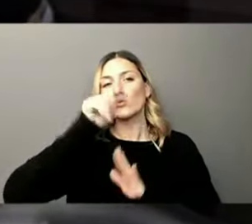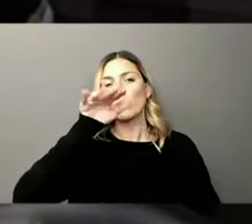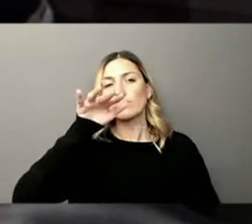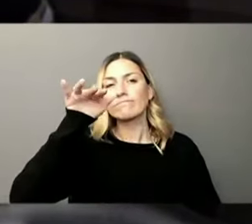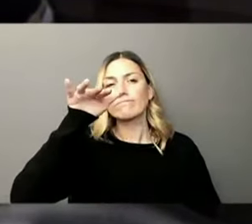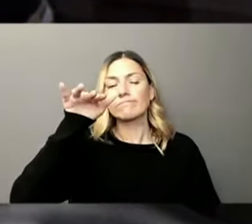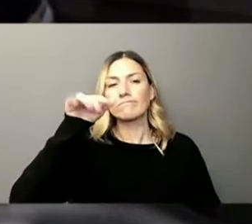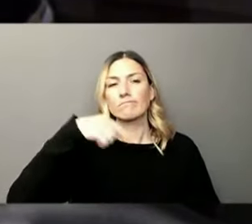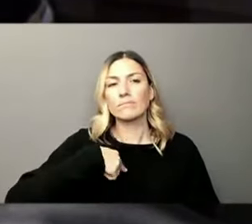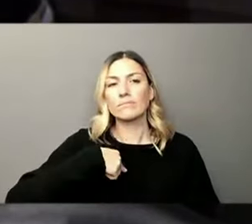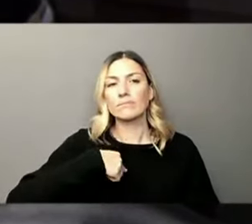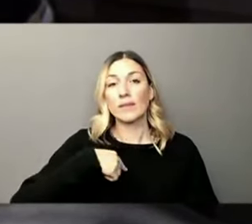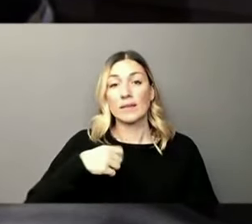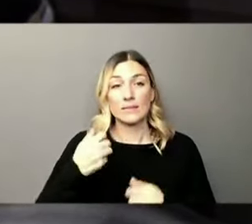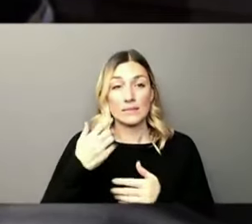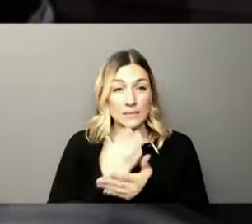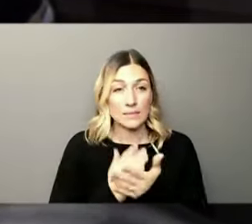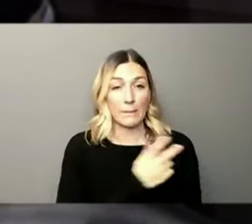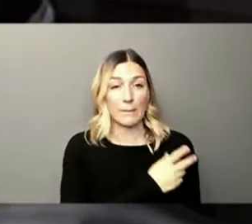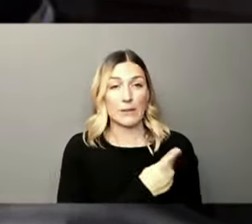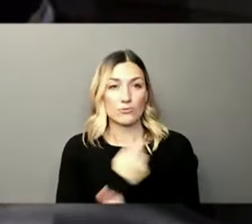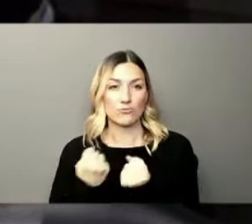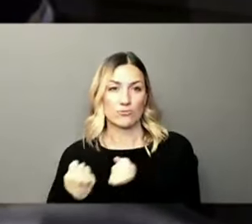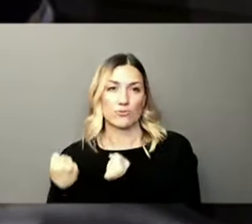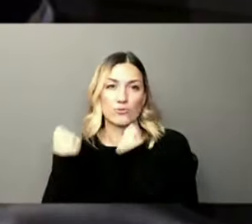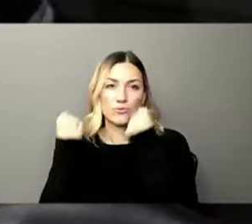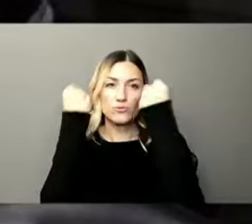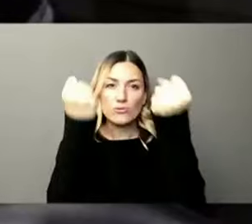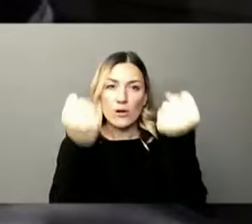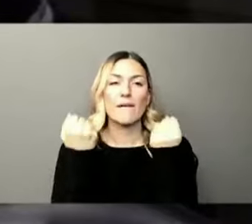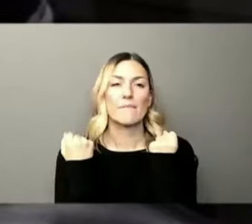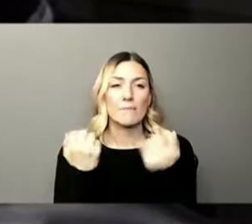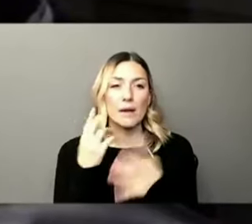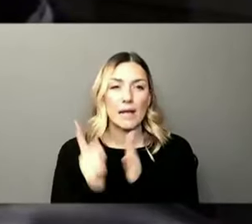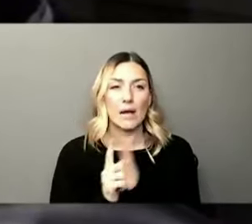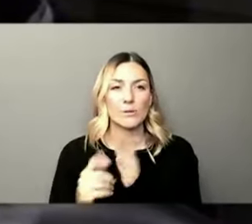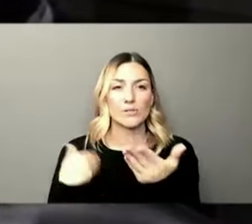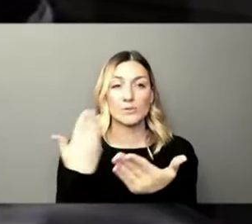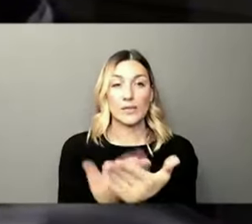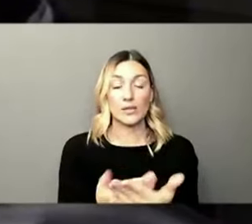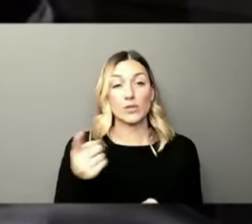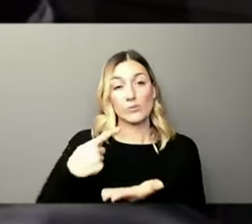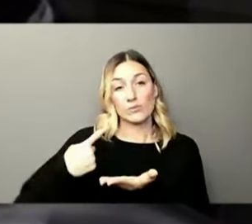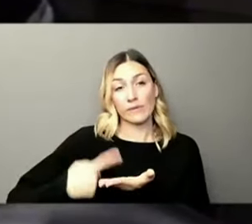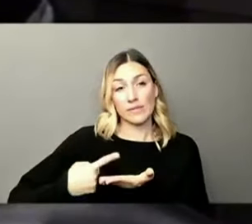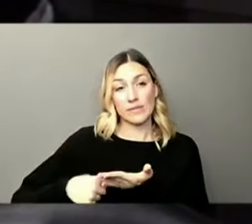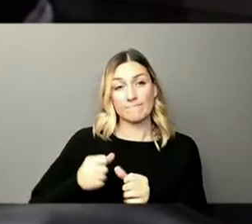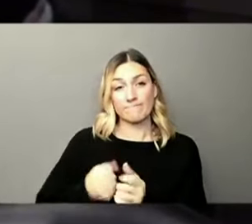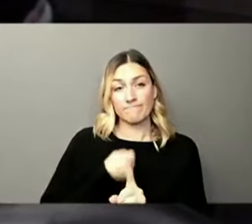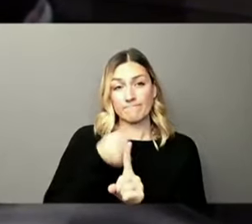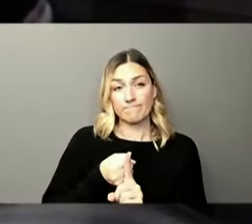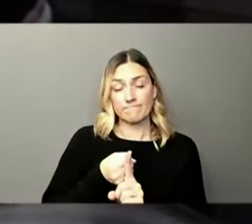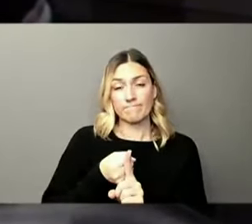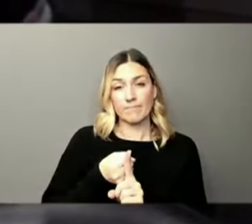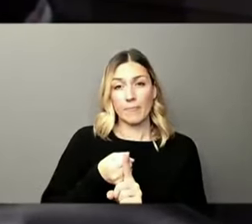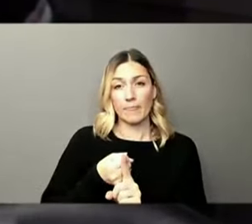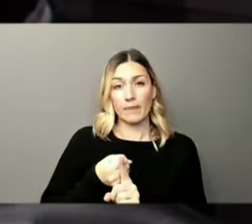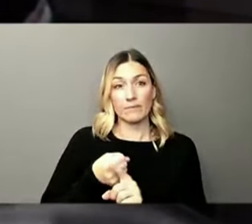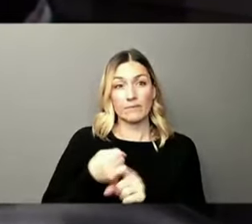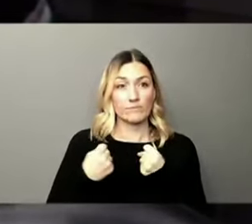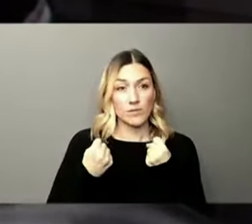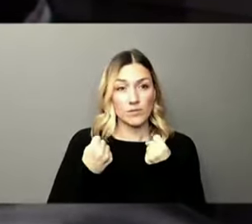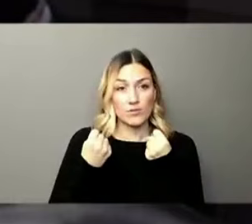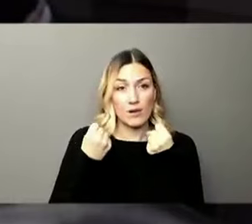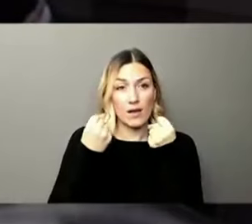may have to drive hours to get there. You've talked about the impact of long car rides on